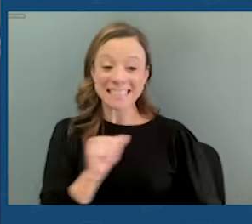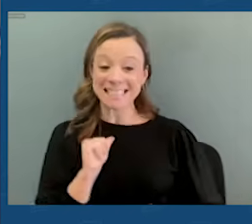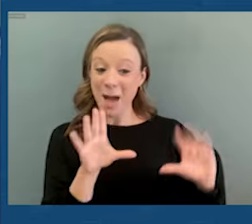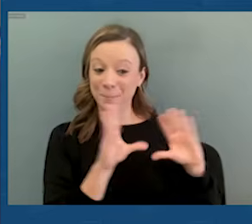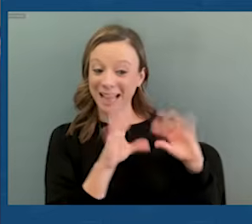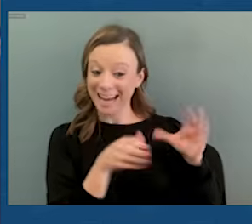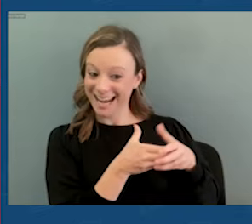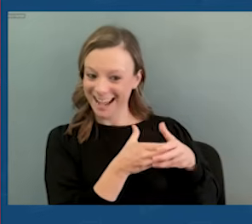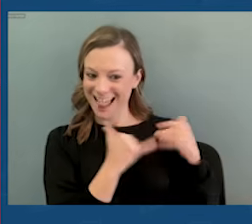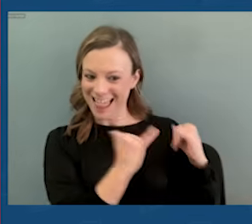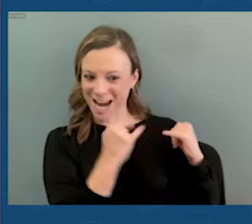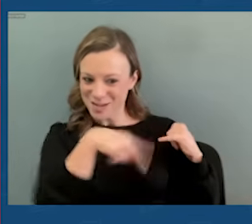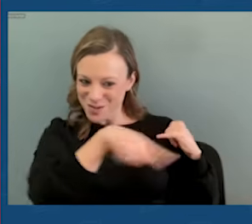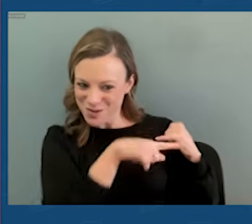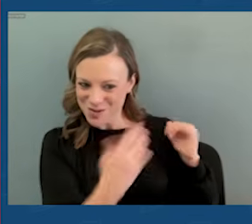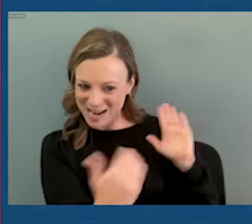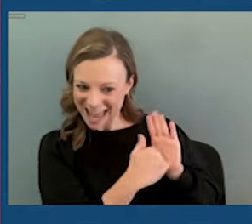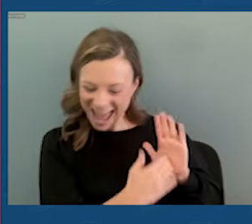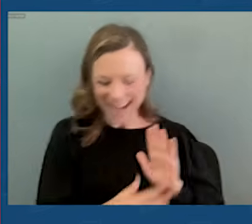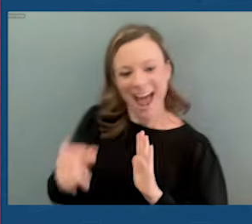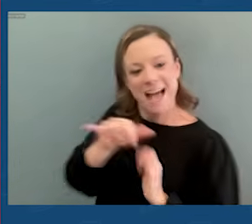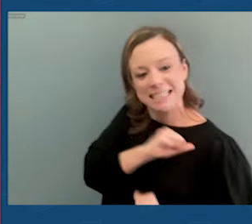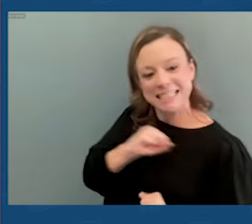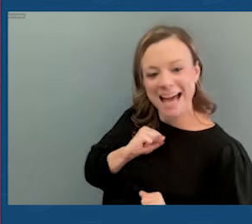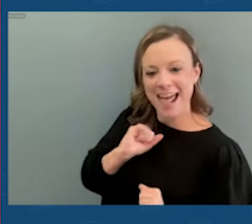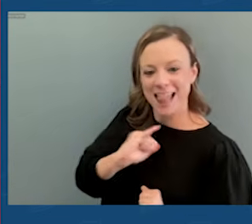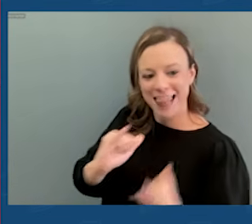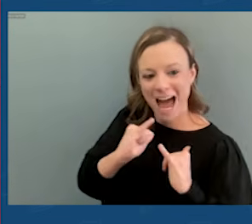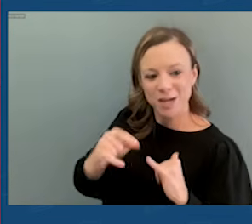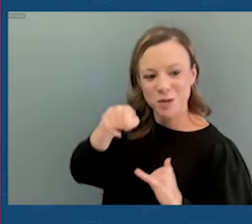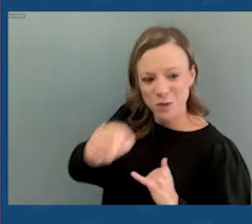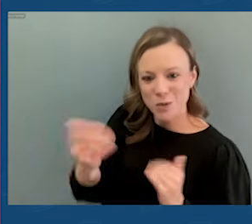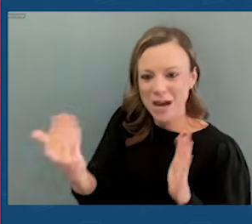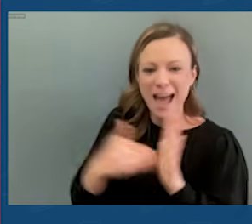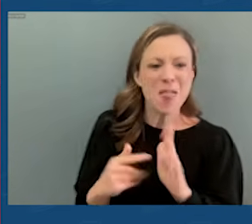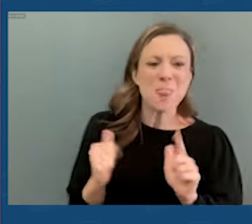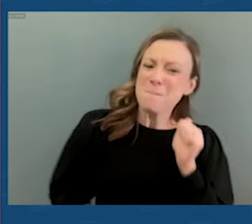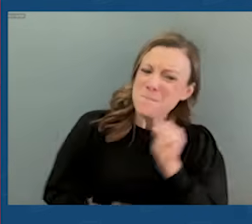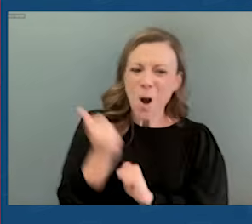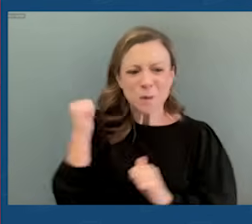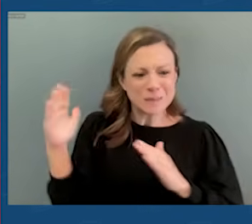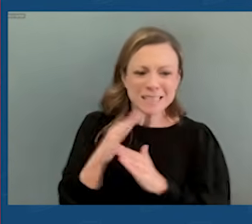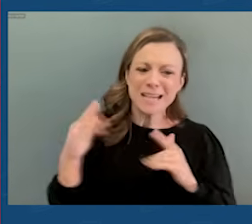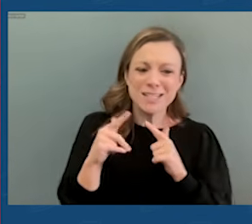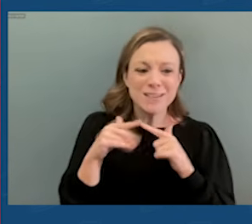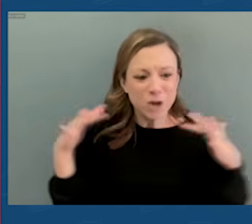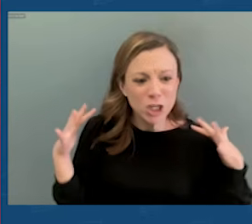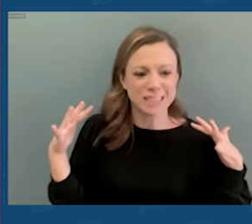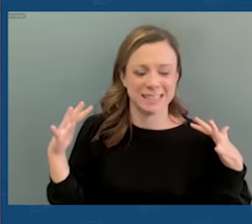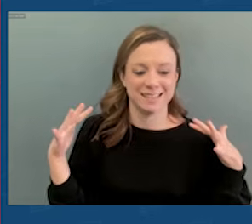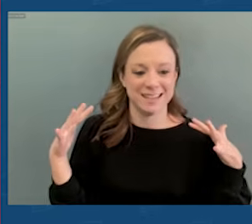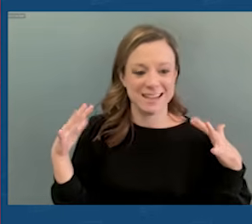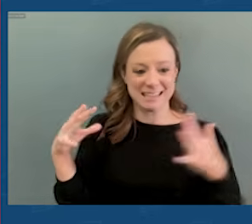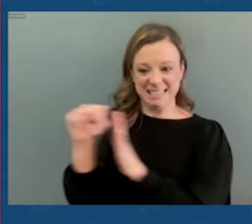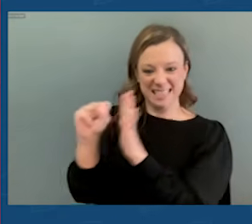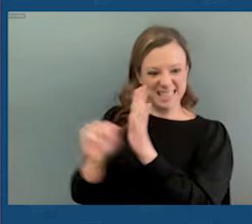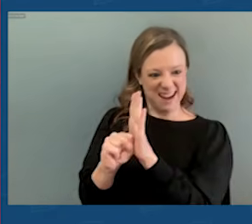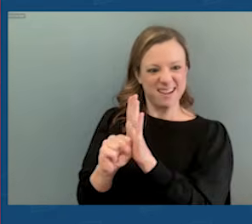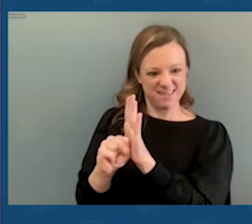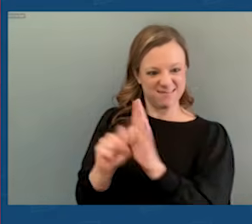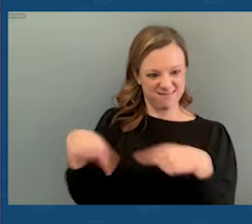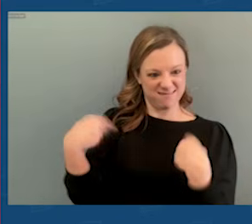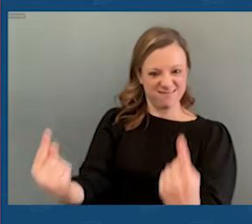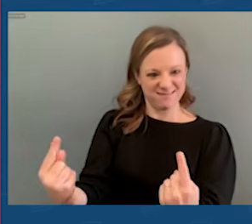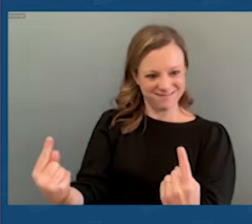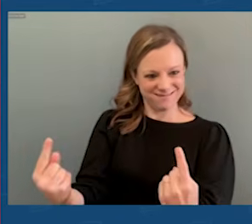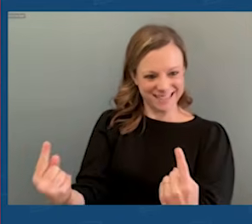ha-ha, and a Senate, the most diverse in the state's history, to lead again. Let me